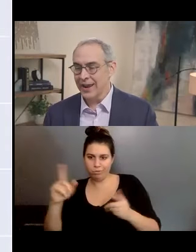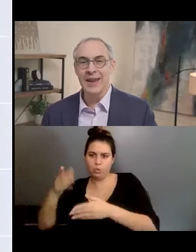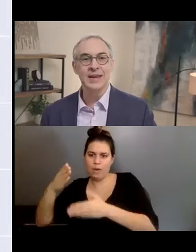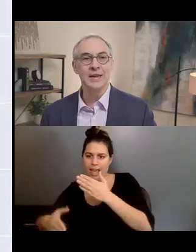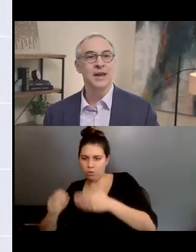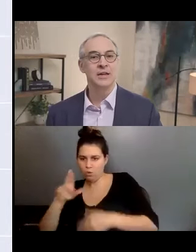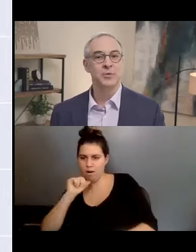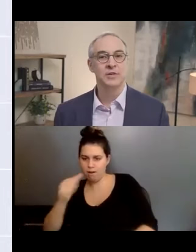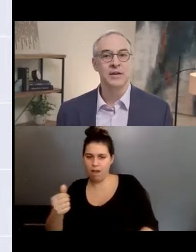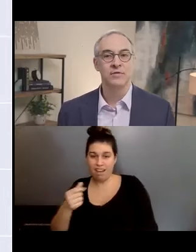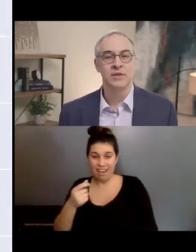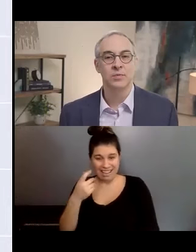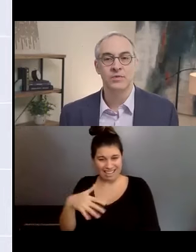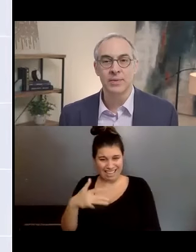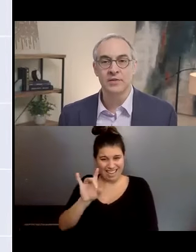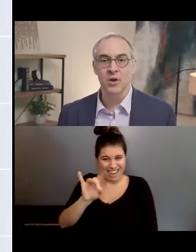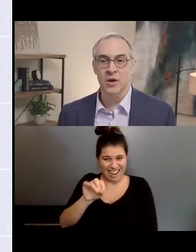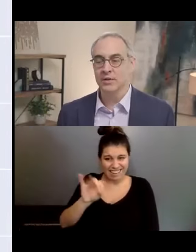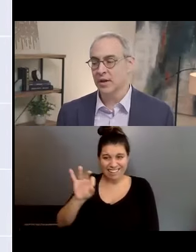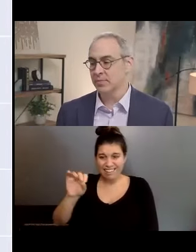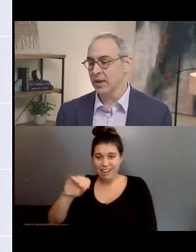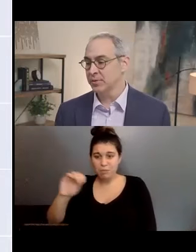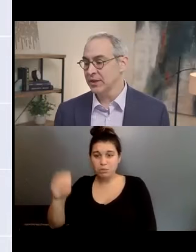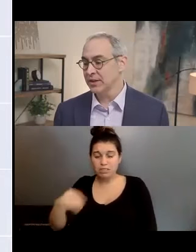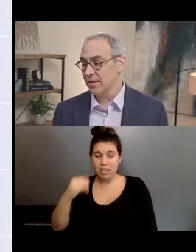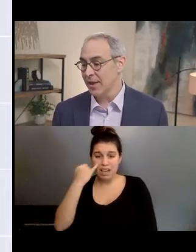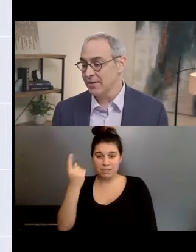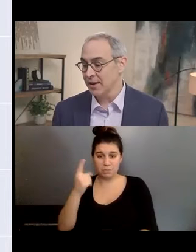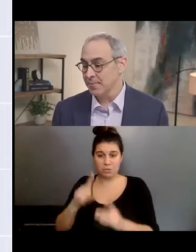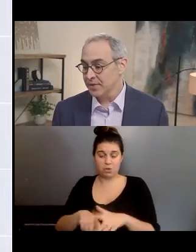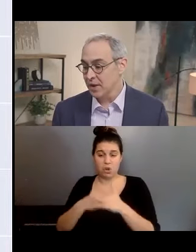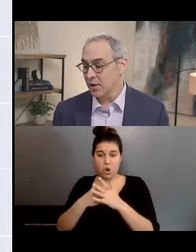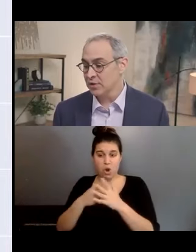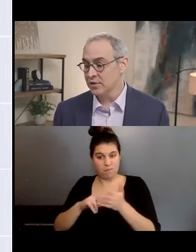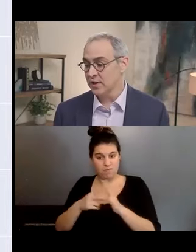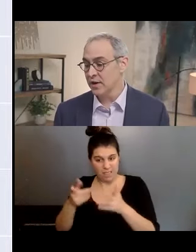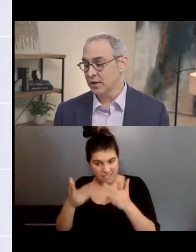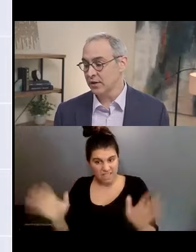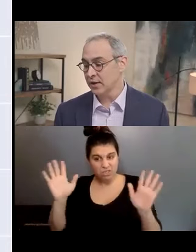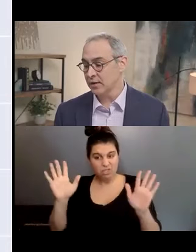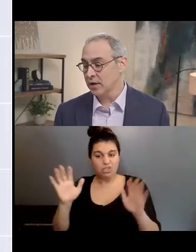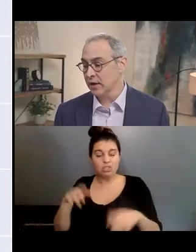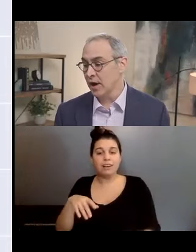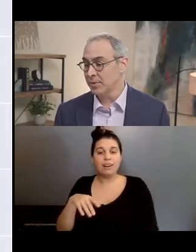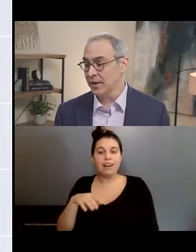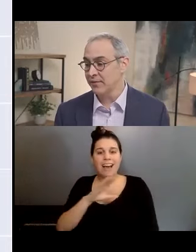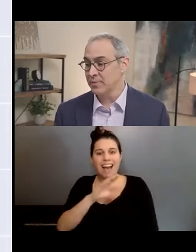like an 80 and 90% of these, when somebody started them, they completed them, and they were interested enough to